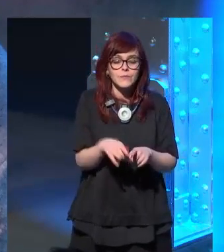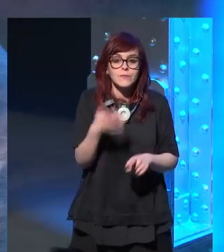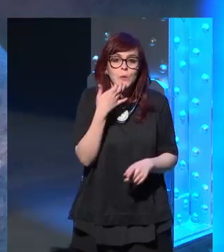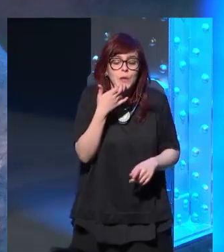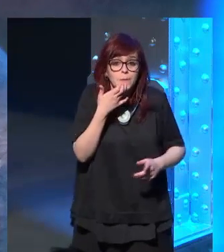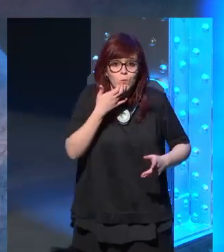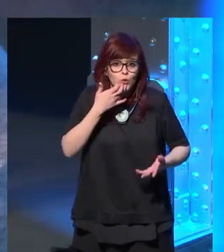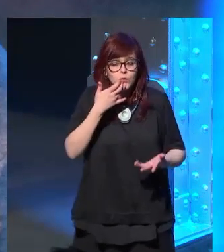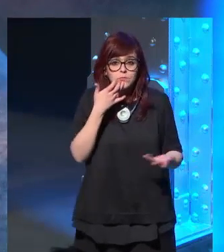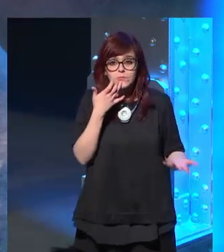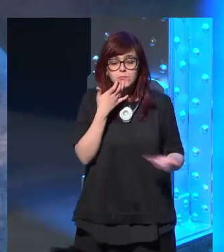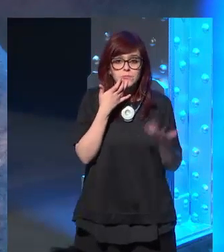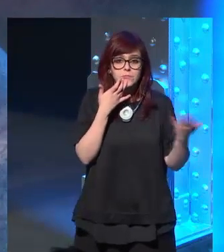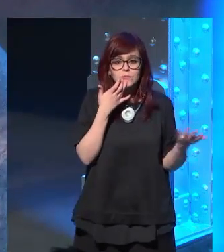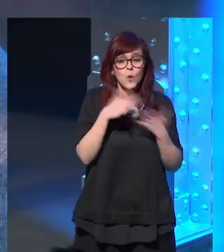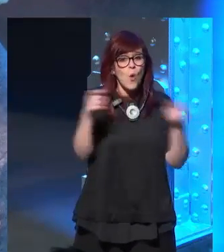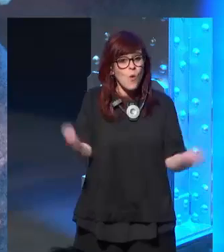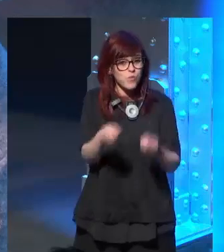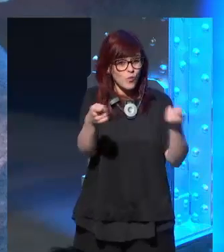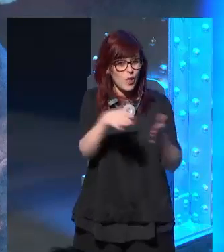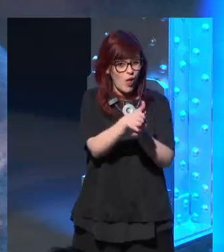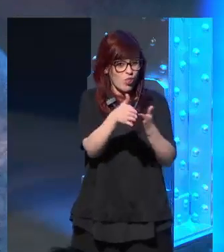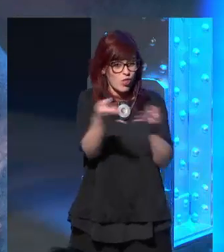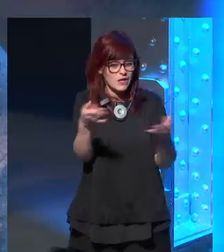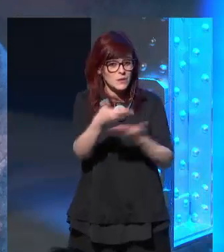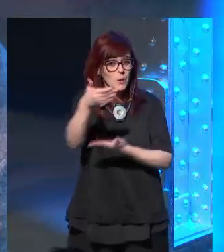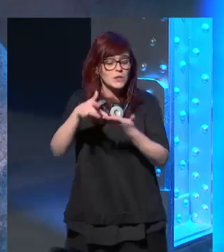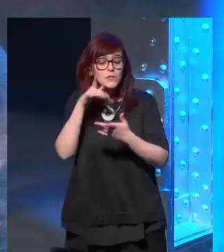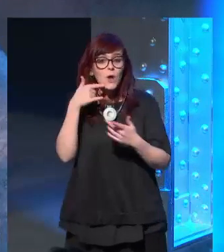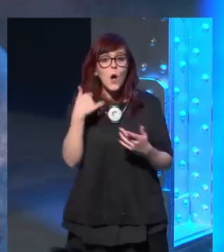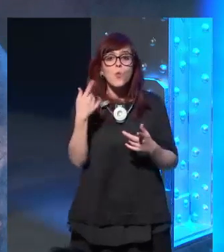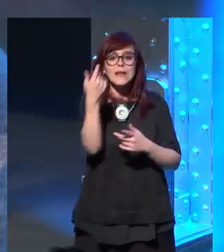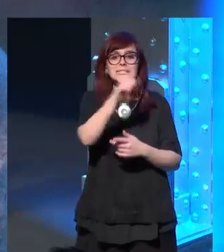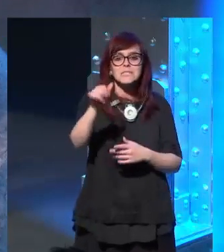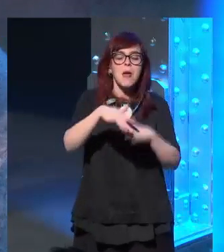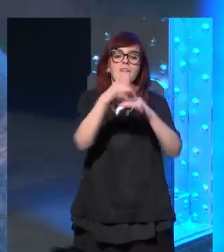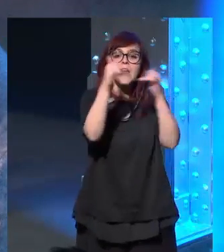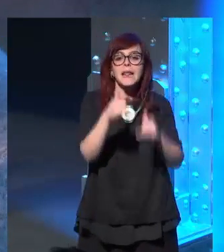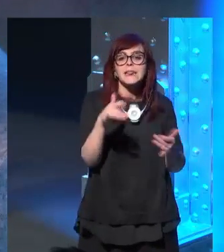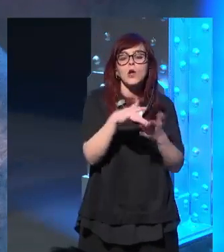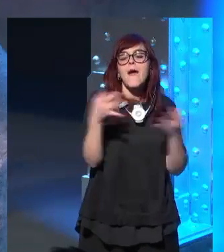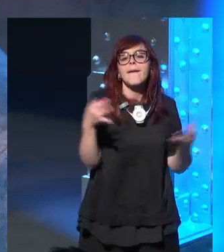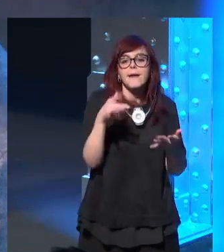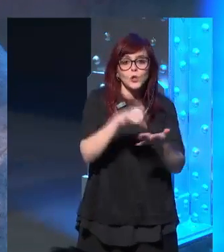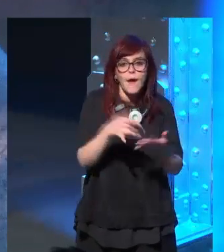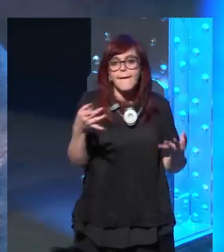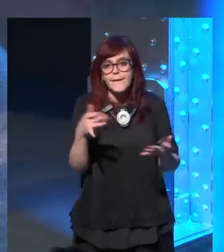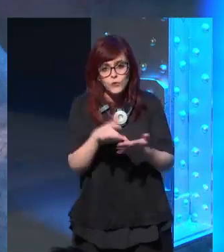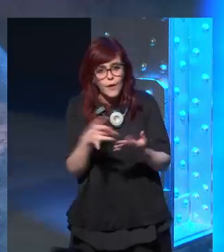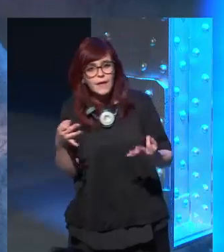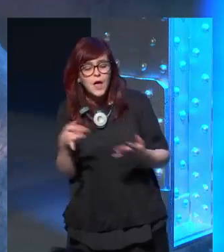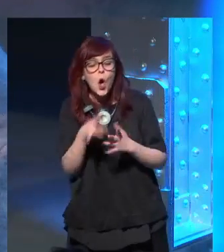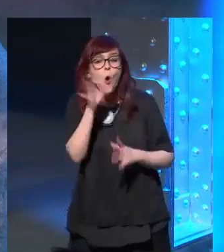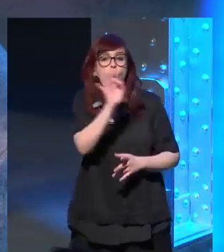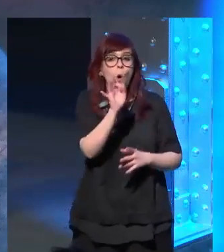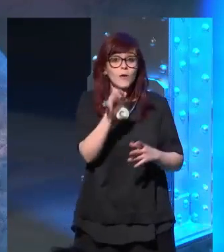what you're grateful for, or happiness journals where you keep track of your happiness levels and see what characterized those days